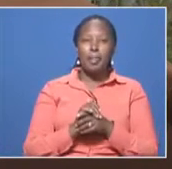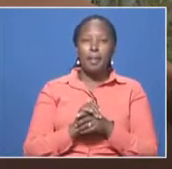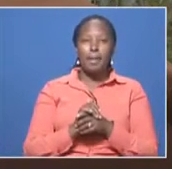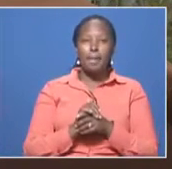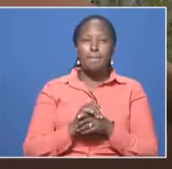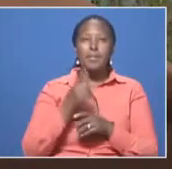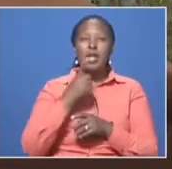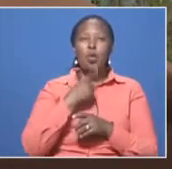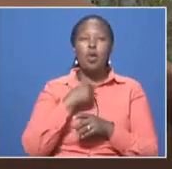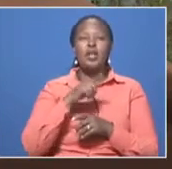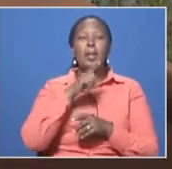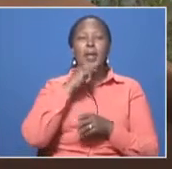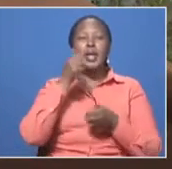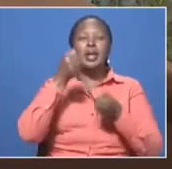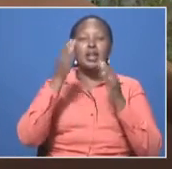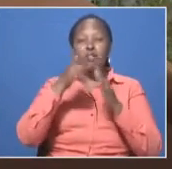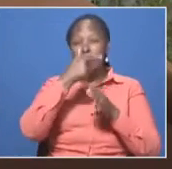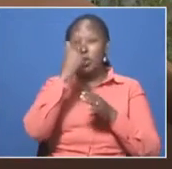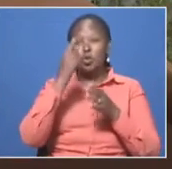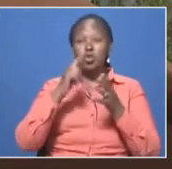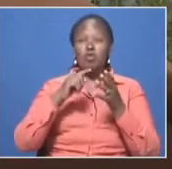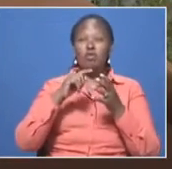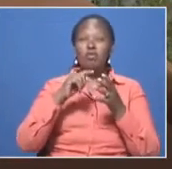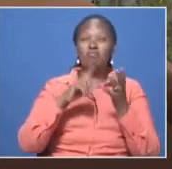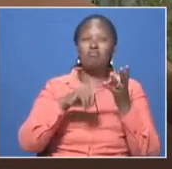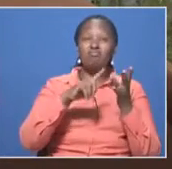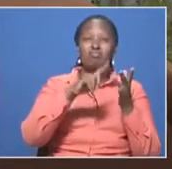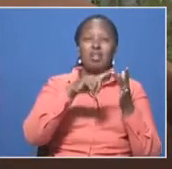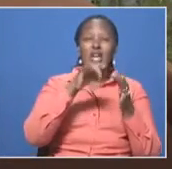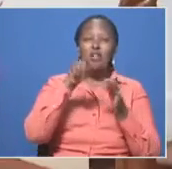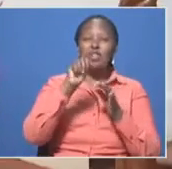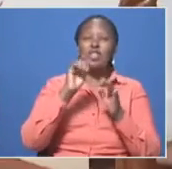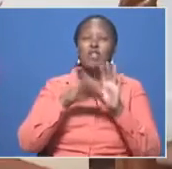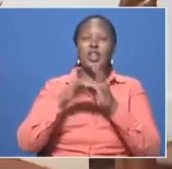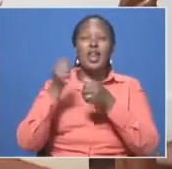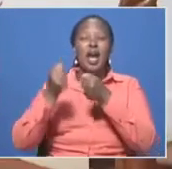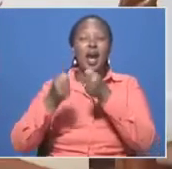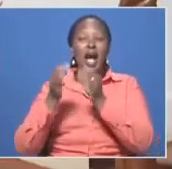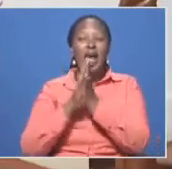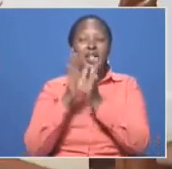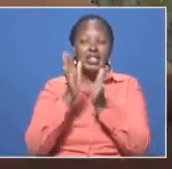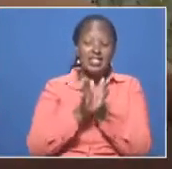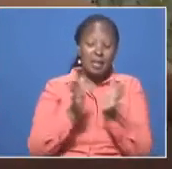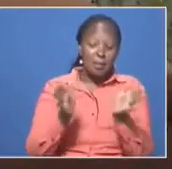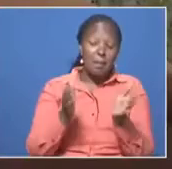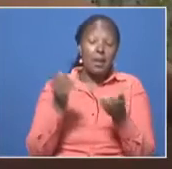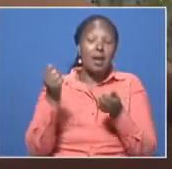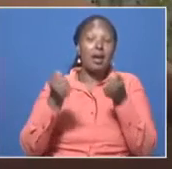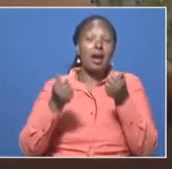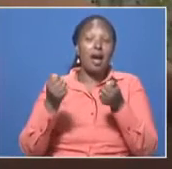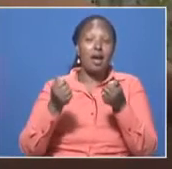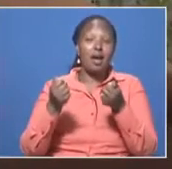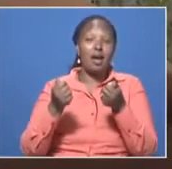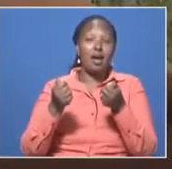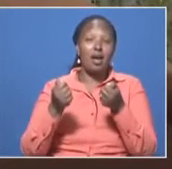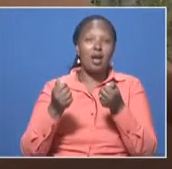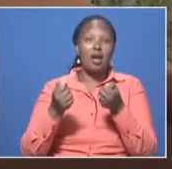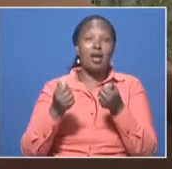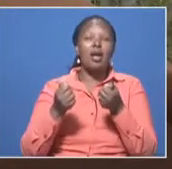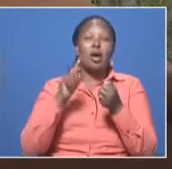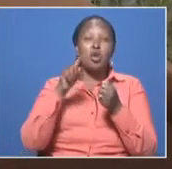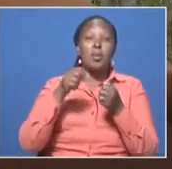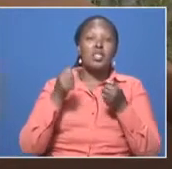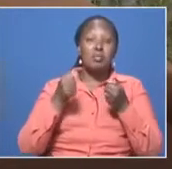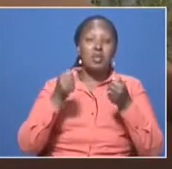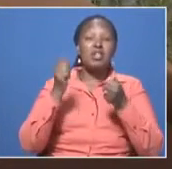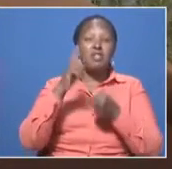I'd like a male driver because of ABCDFG? I mean, if you're sitting in a car and it's a public vehicle, you want to be driven correctly.